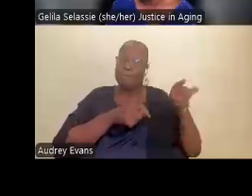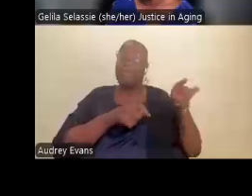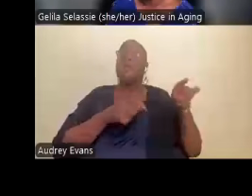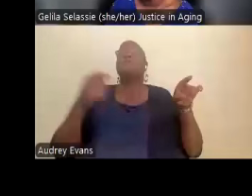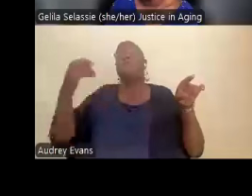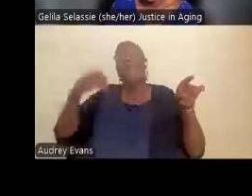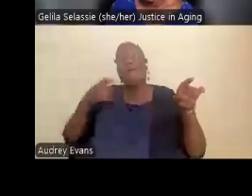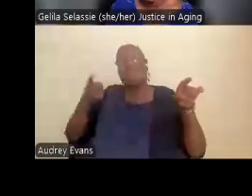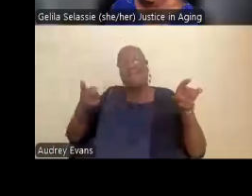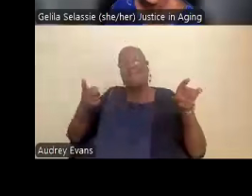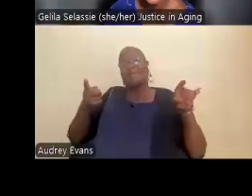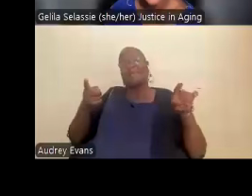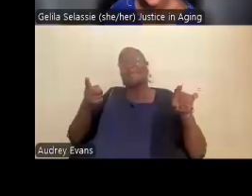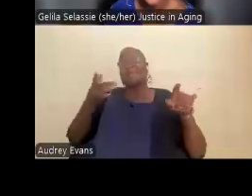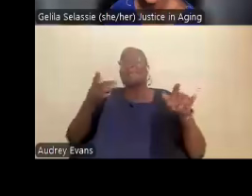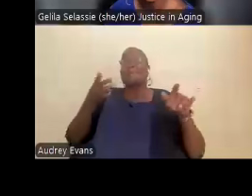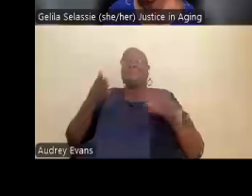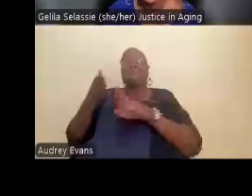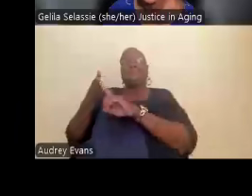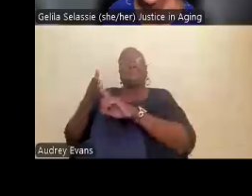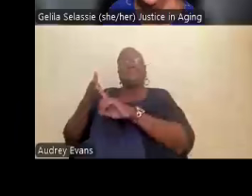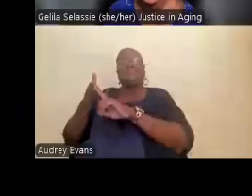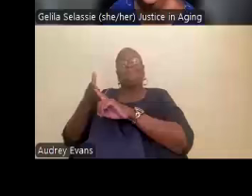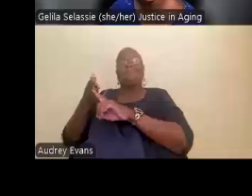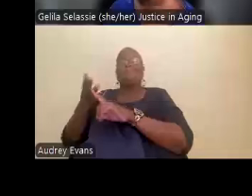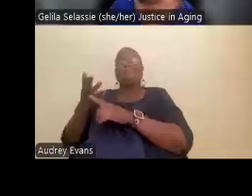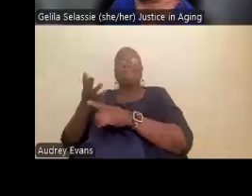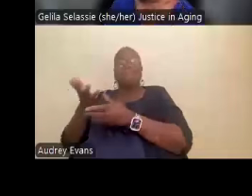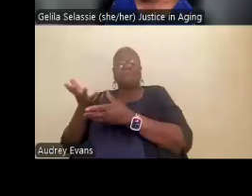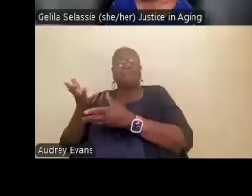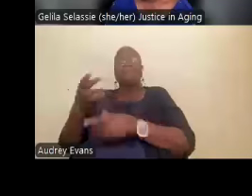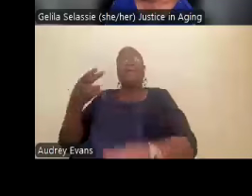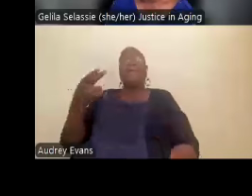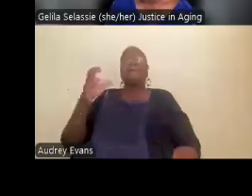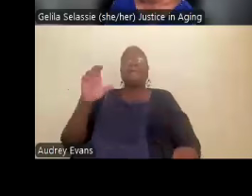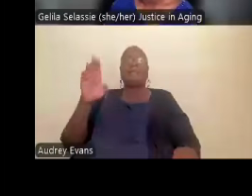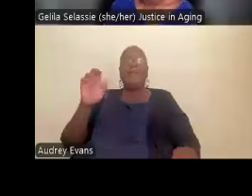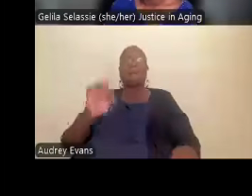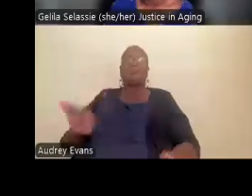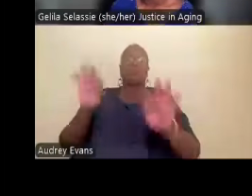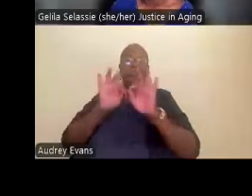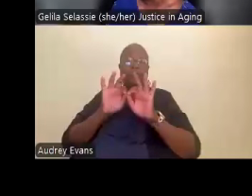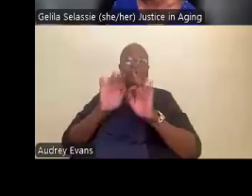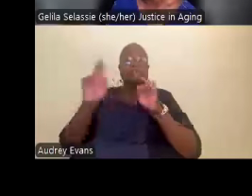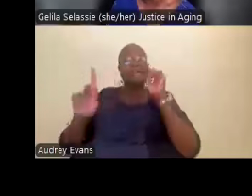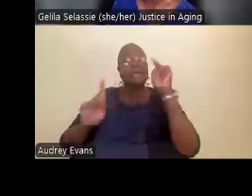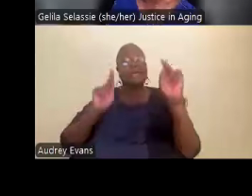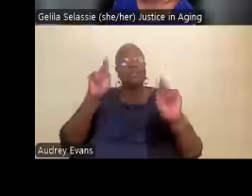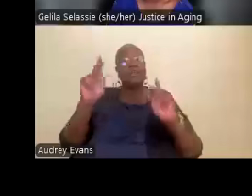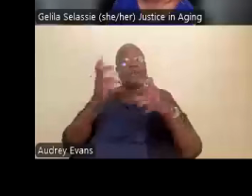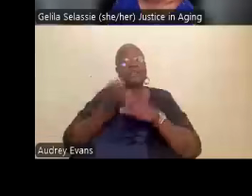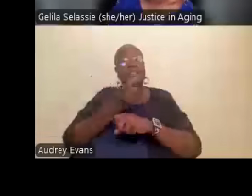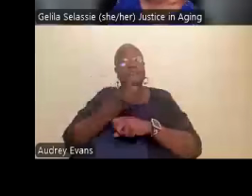that institutional bias. But HCBS is really crucial because individuals can often receive those